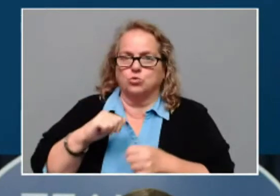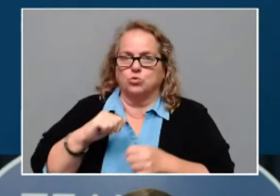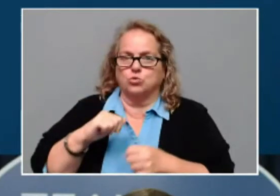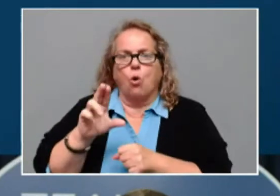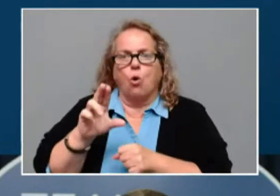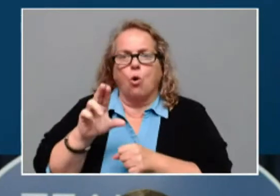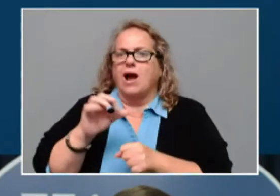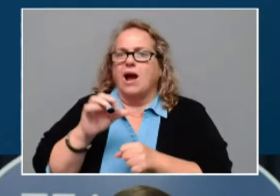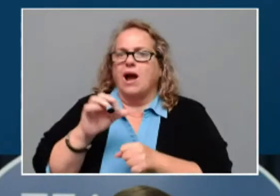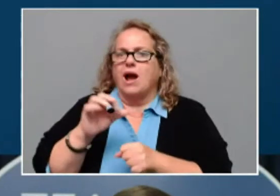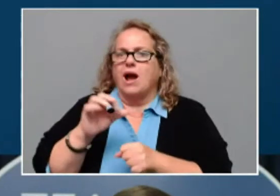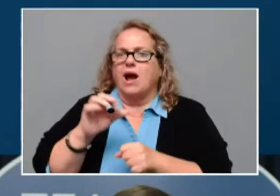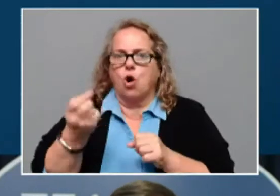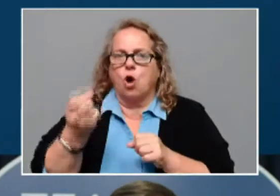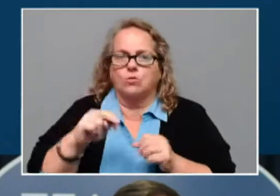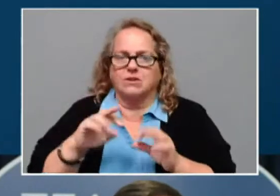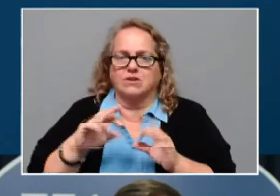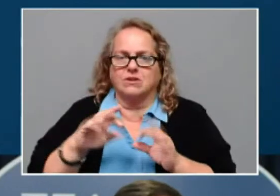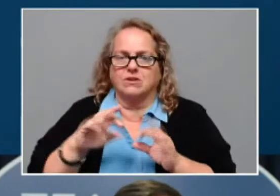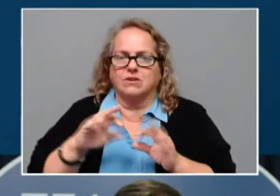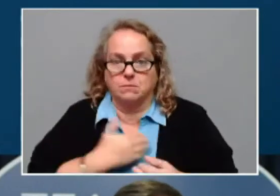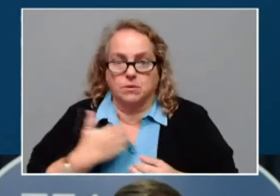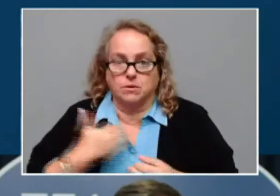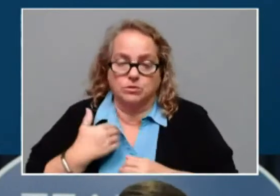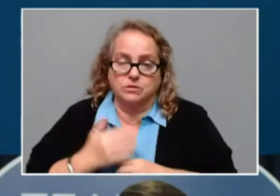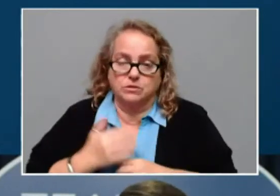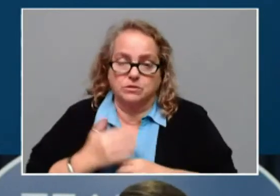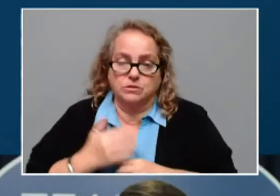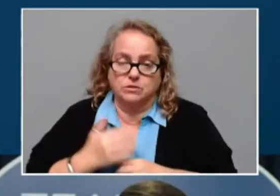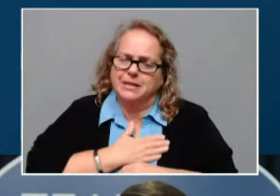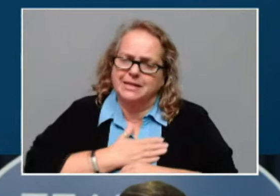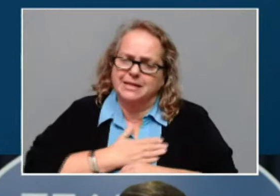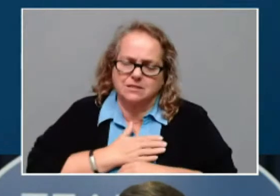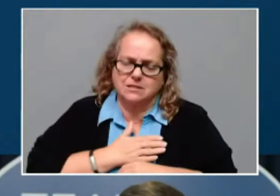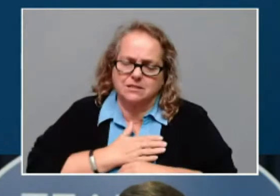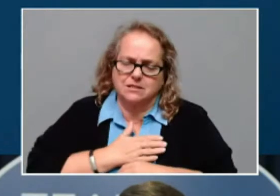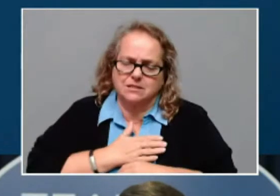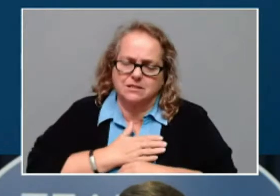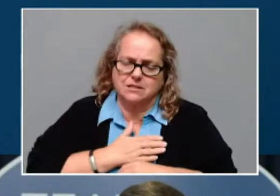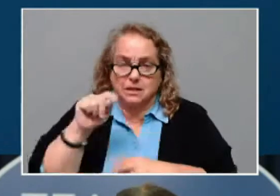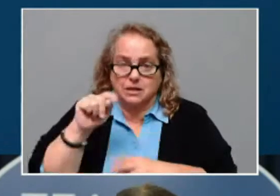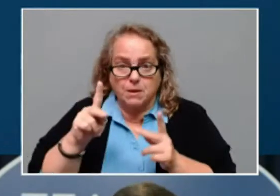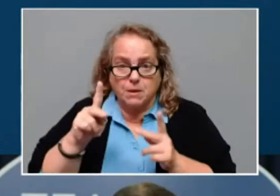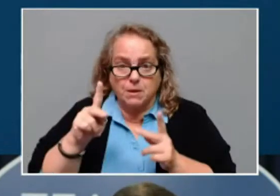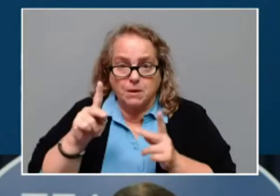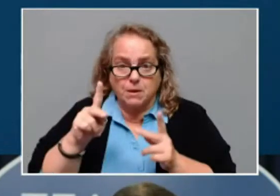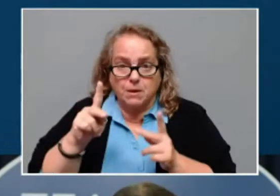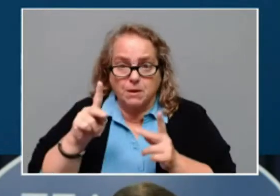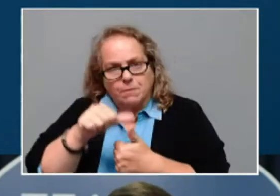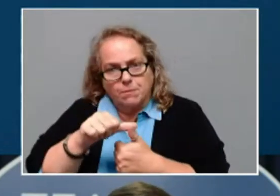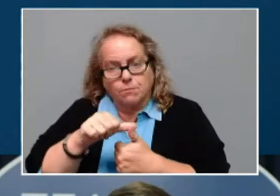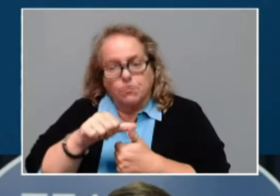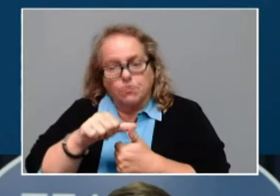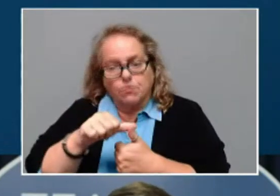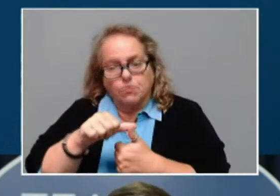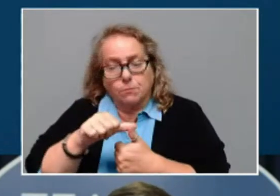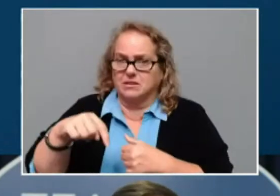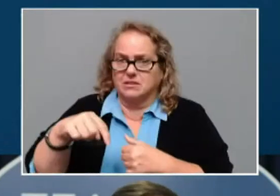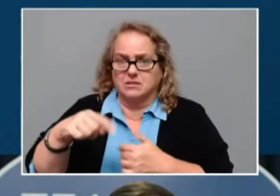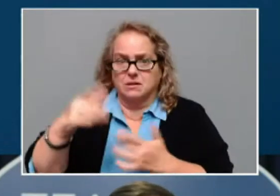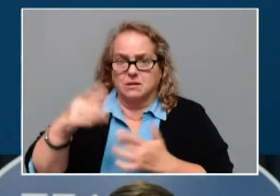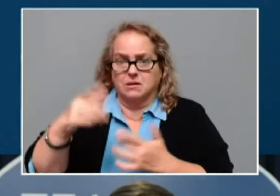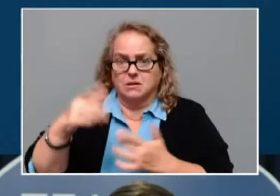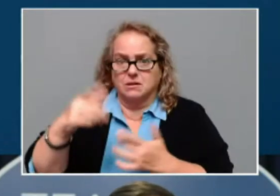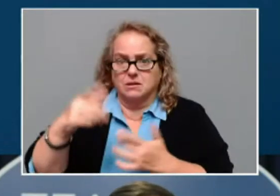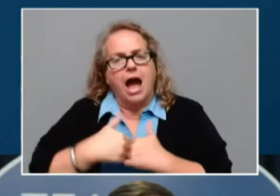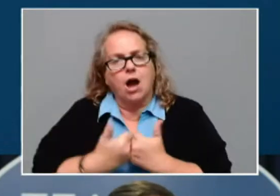we treat and remember this pandemic for how deadly it was and how